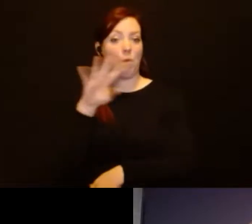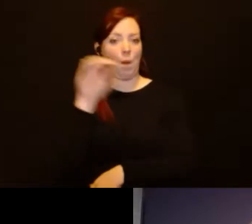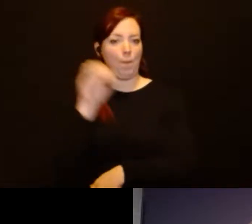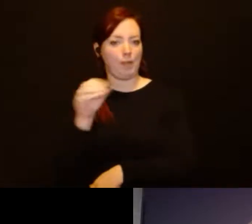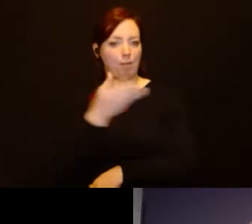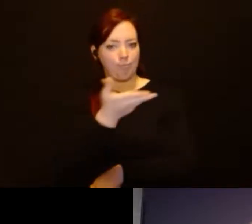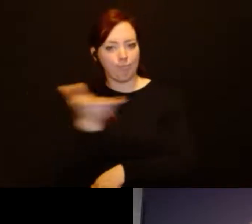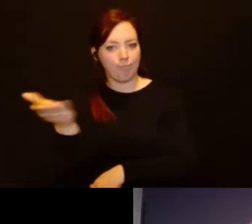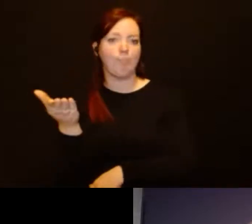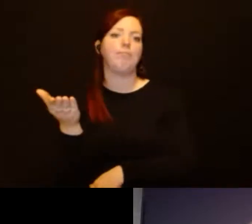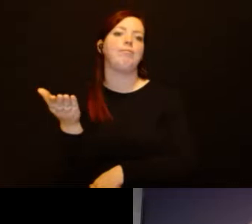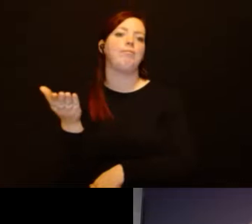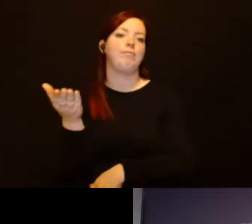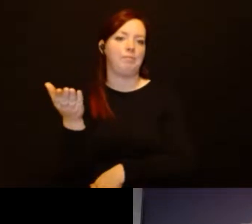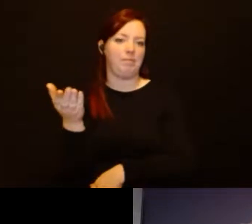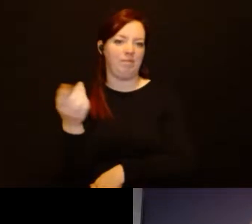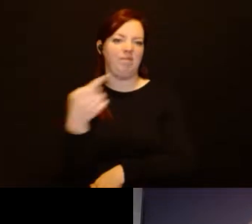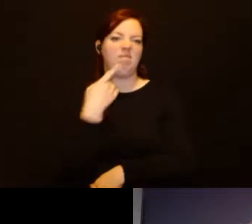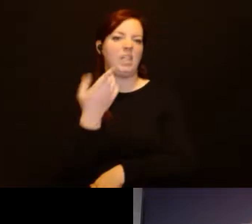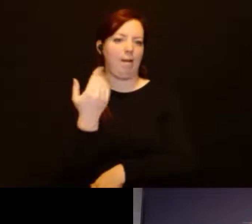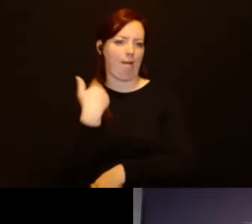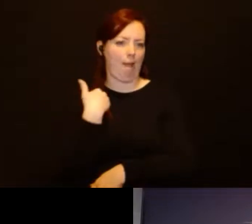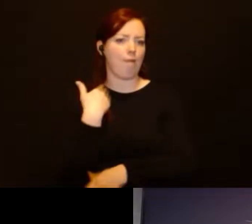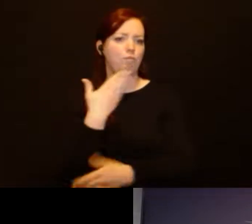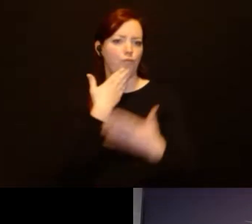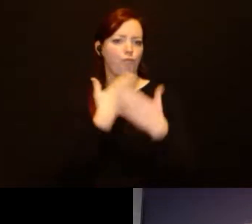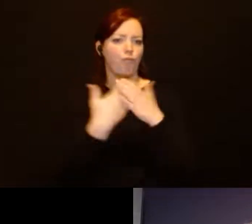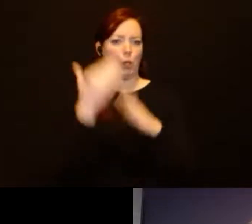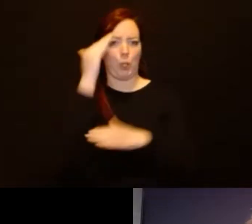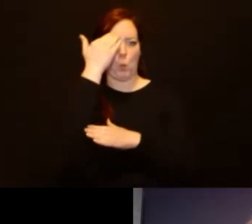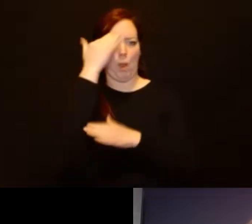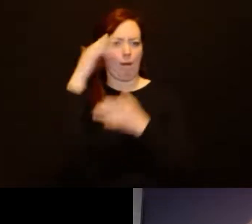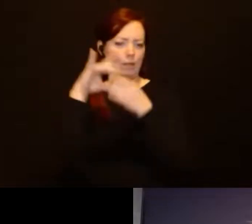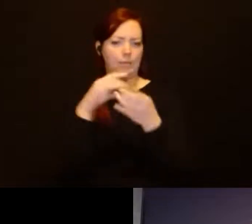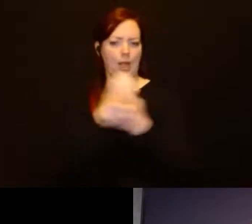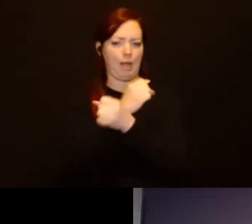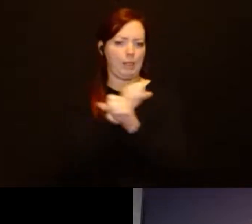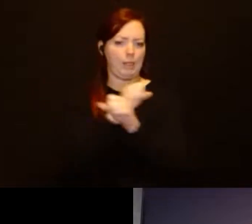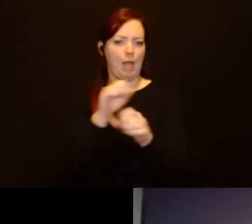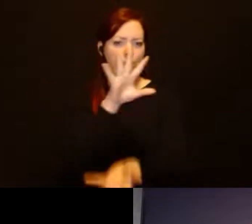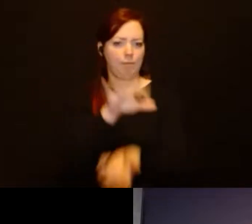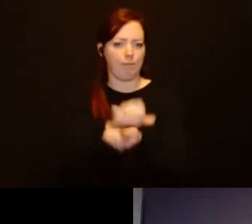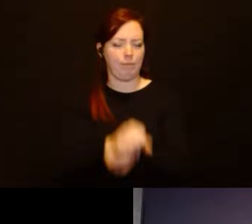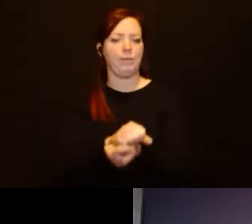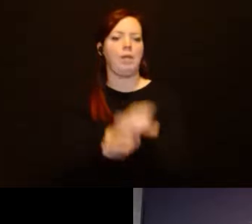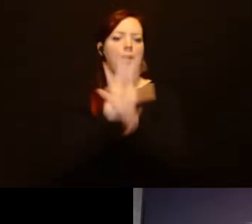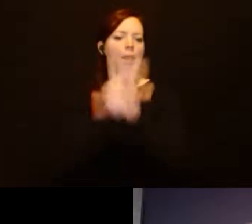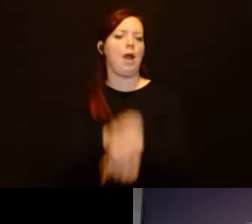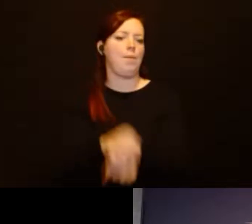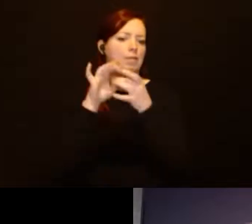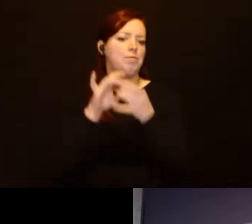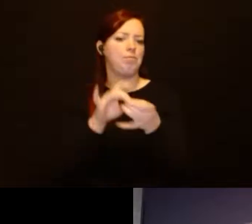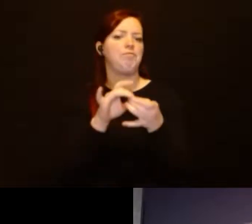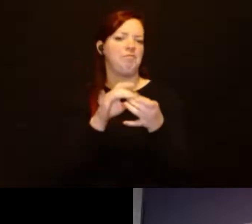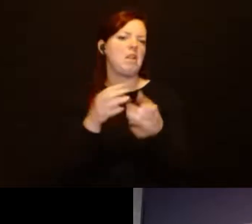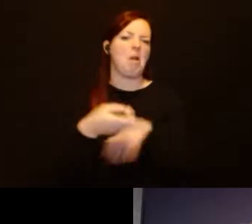rating awareness of safe practices as being high or very high. So we have a really, I